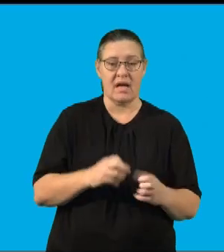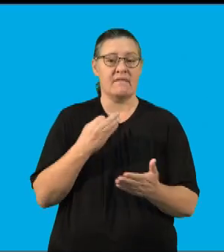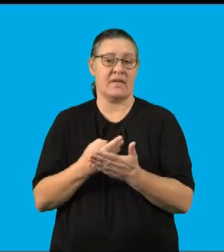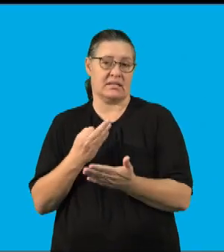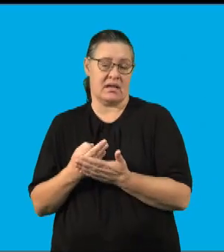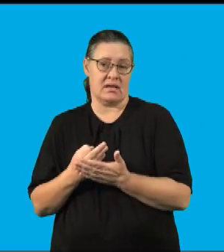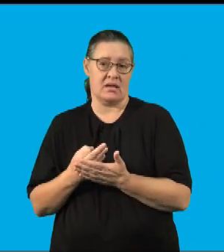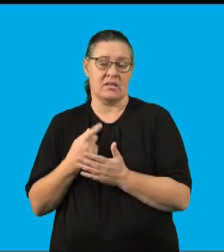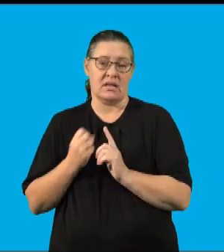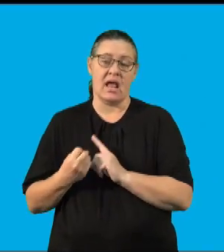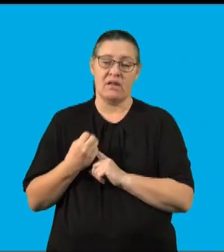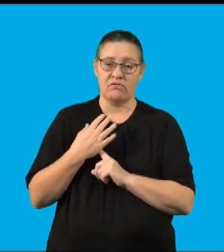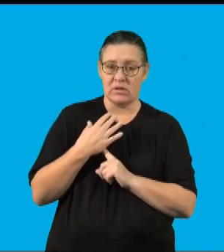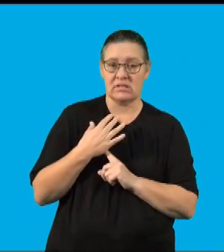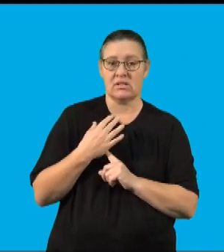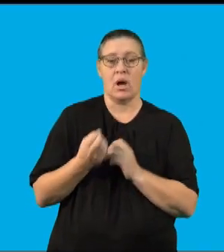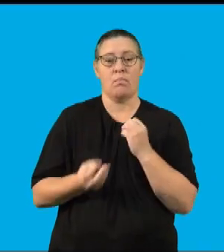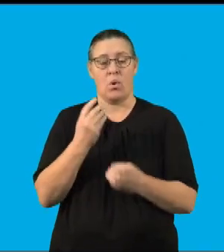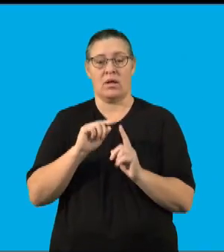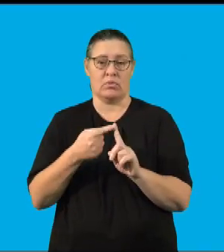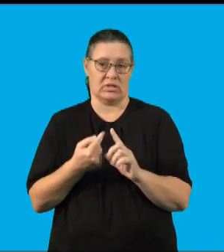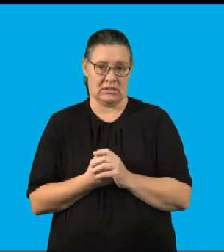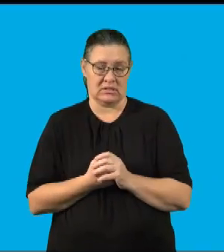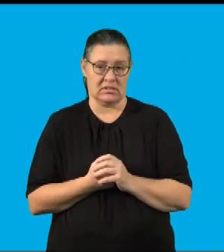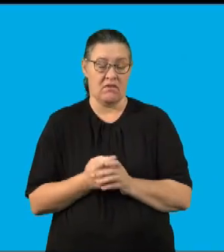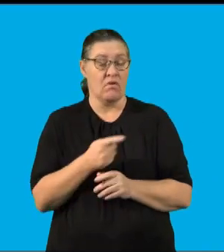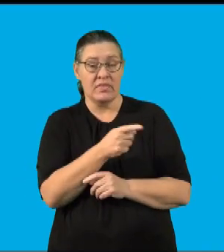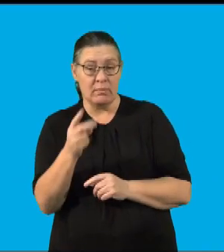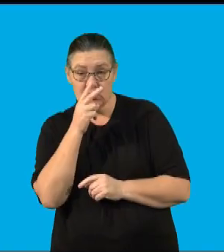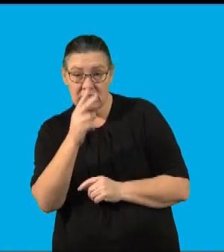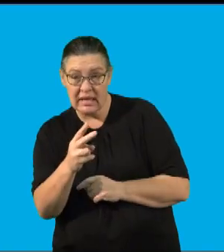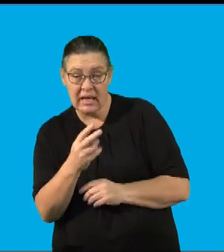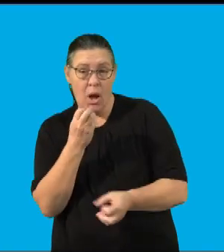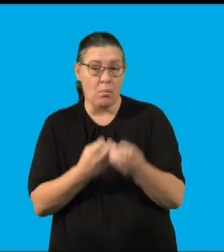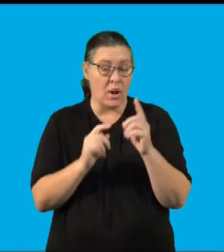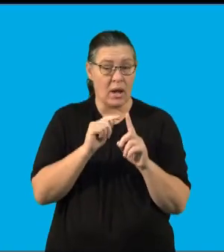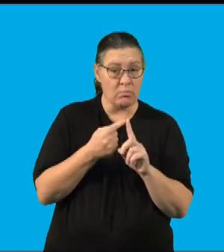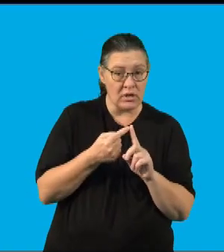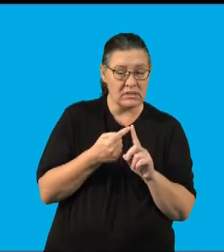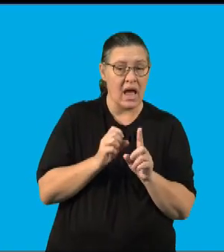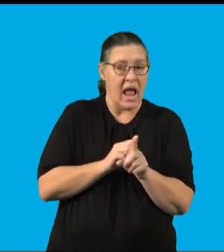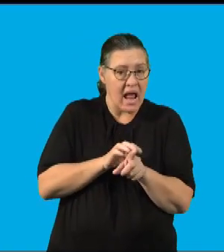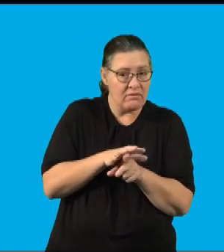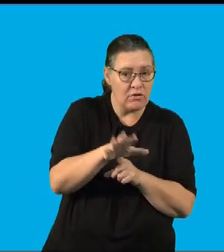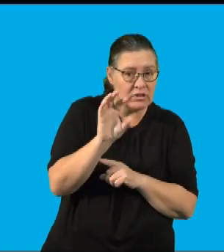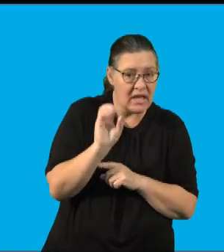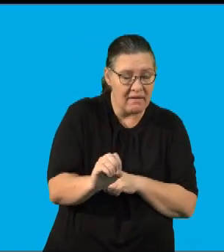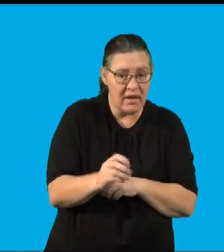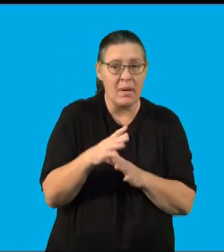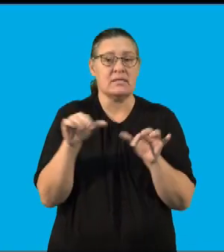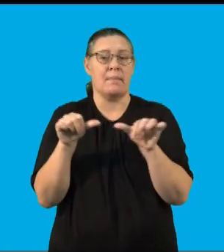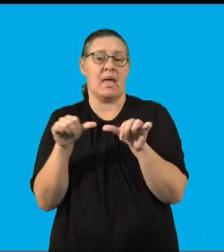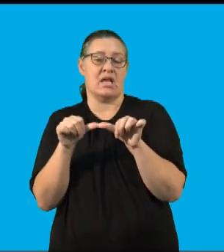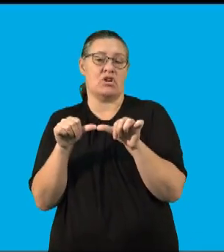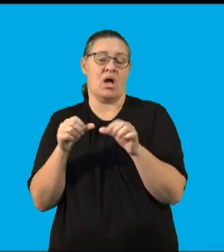to investigate a factor which influences the boiling point. So for them to see that the boiling point is going to be